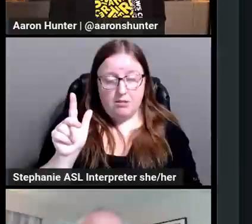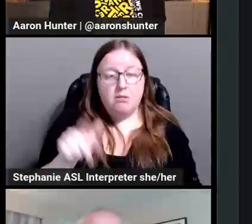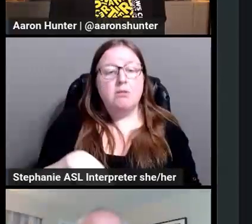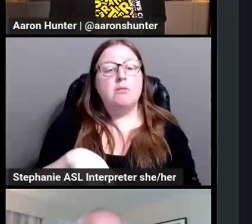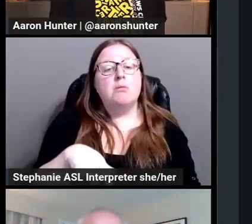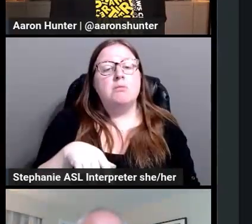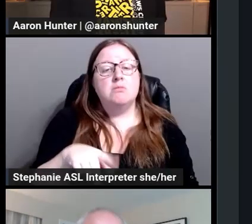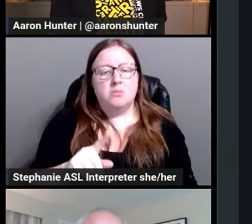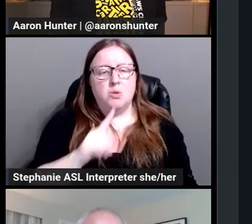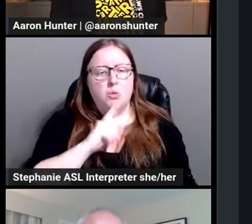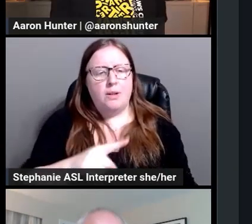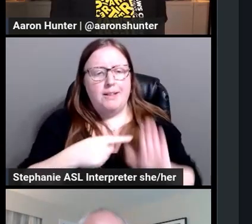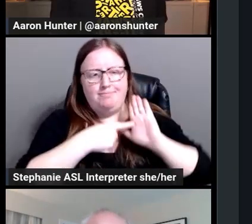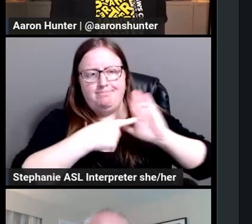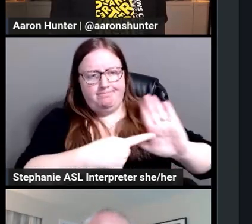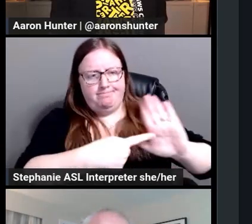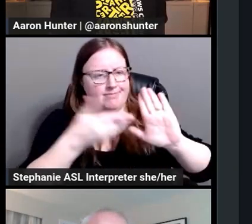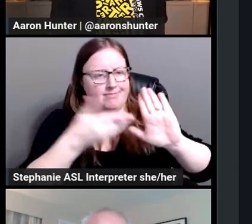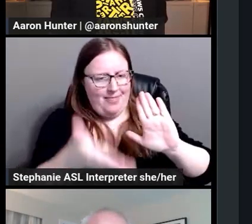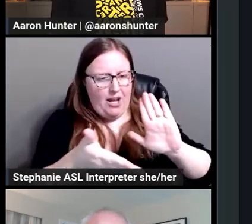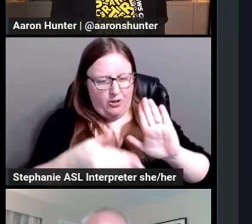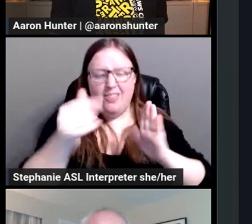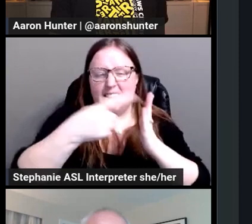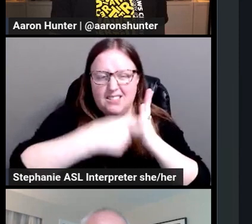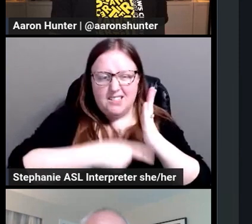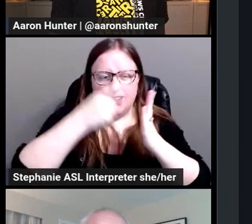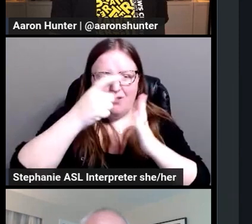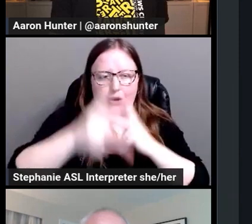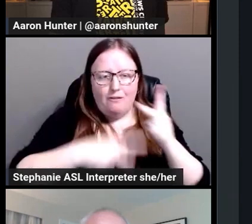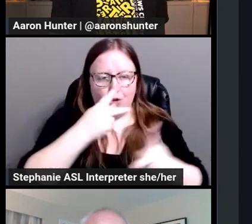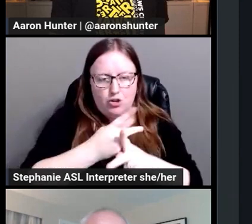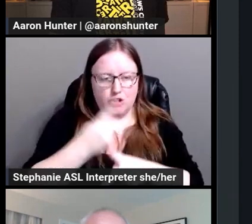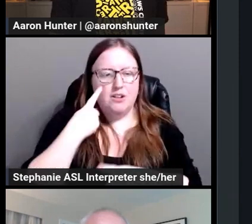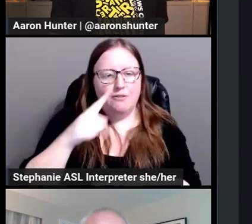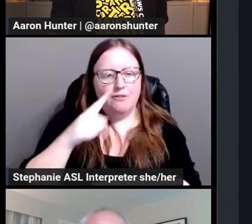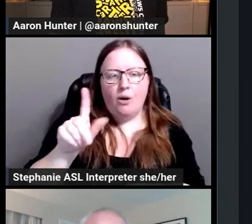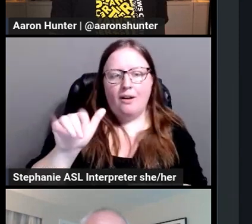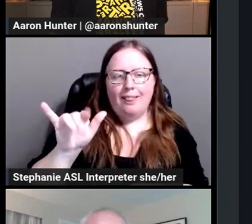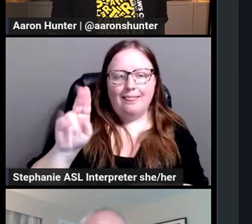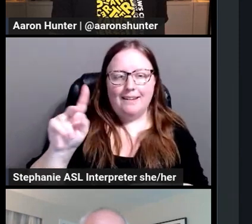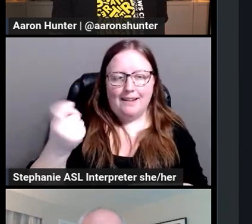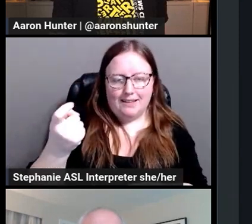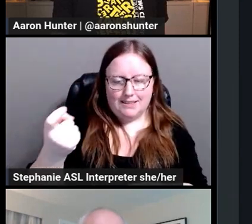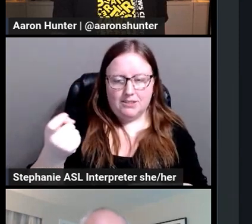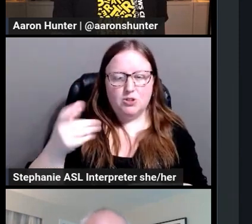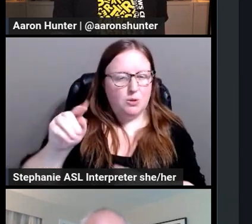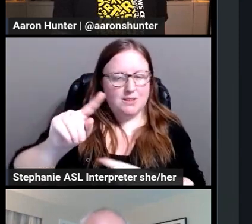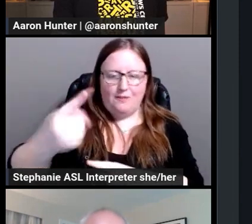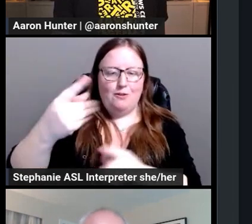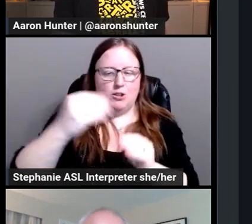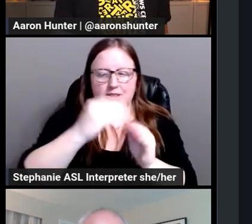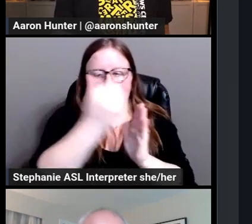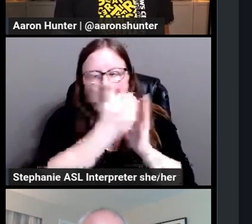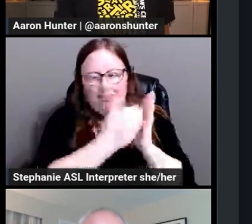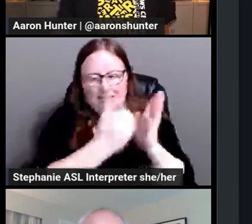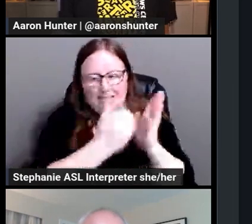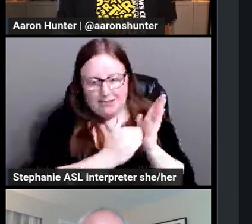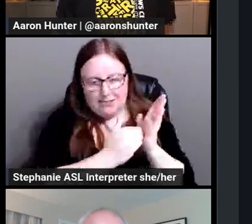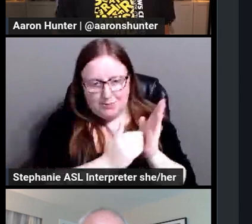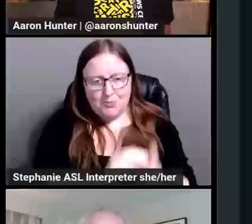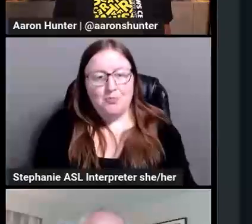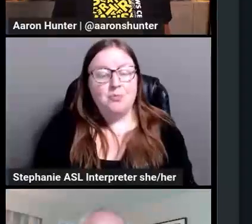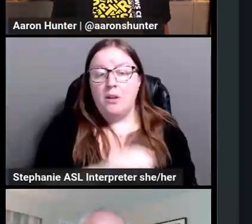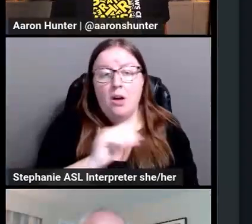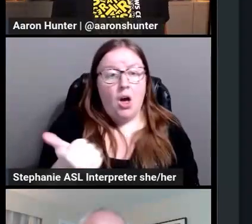presented fairly prominently here. It's the default version of Amazon Linux now, so you're going to see that it's the first thing in this list here. And another